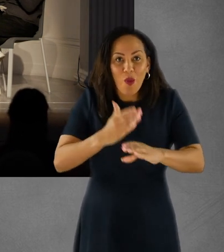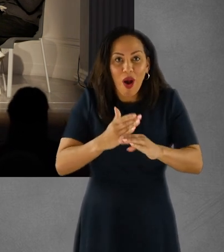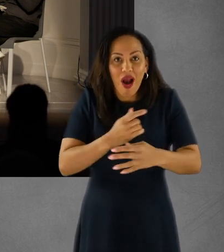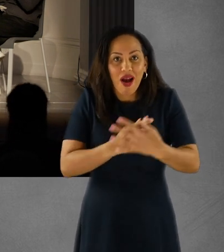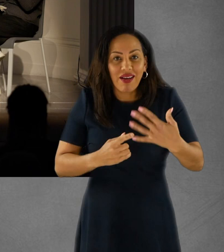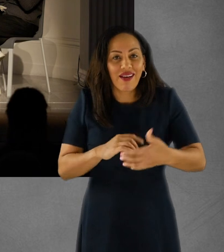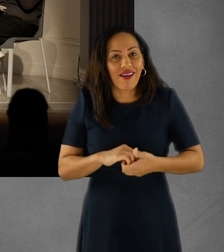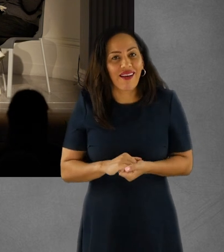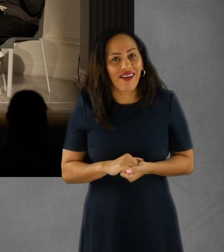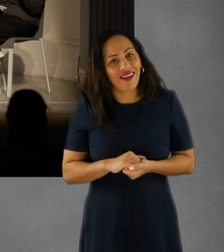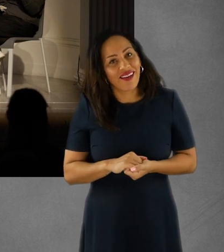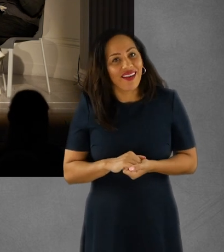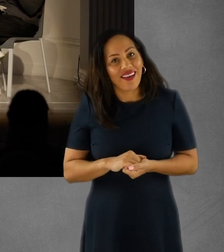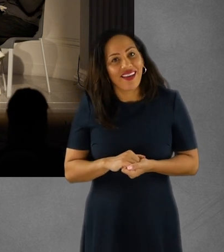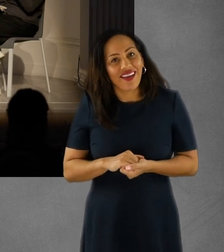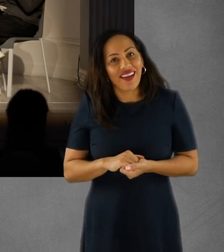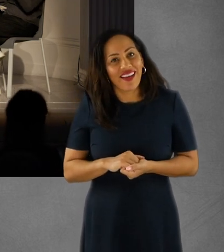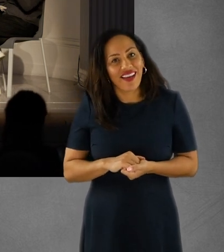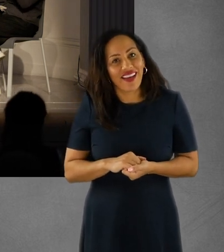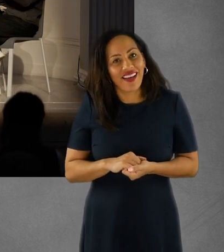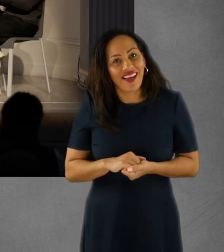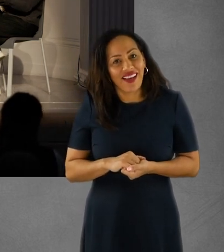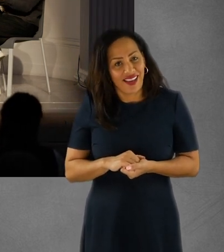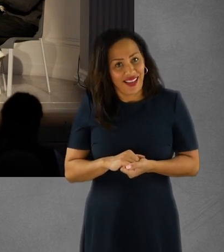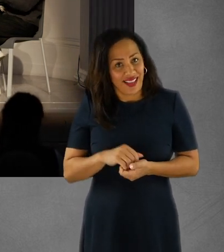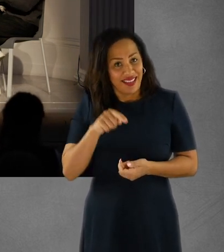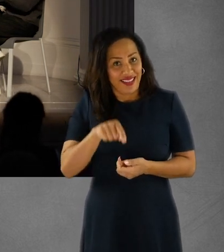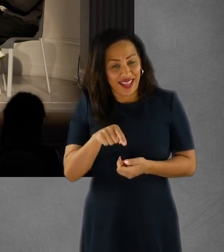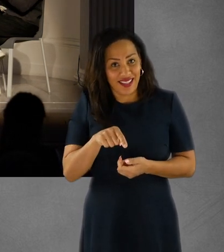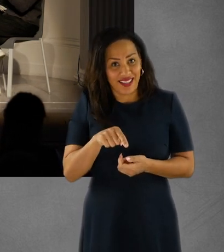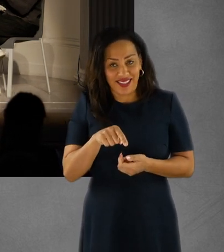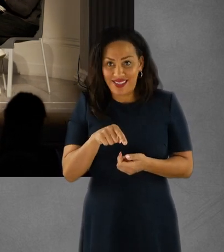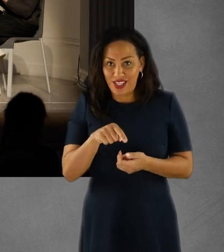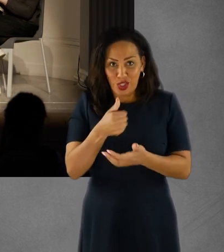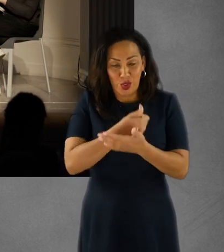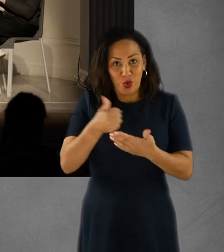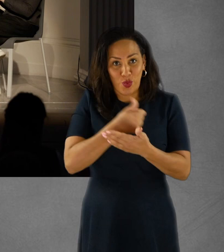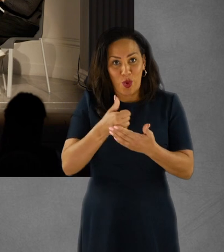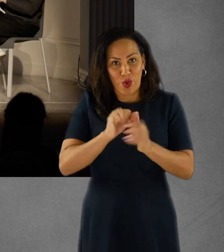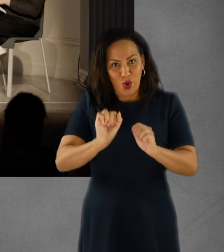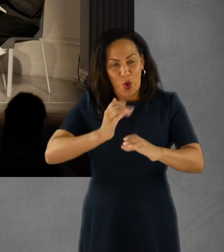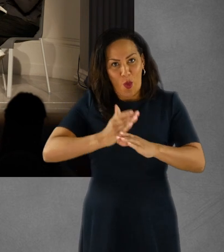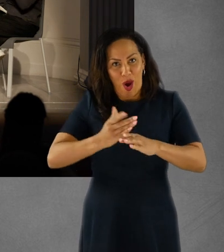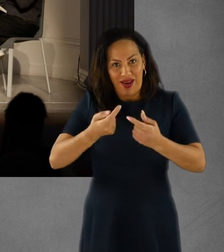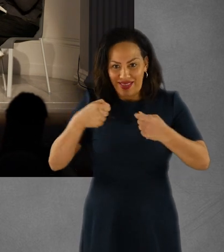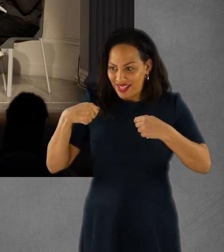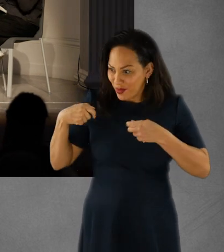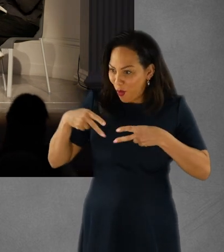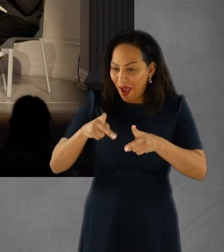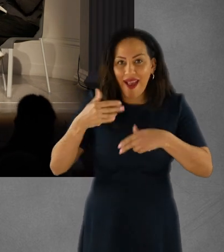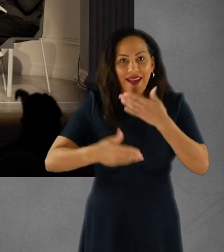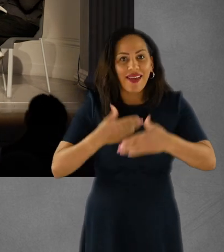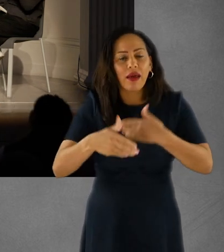that feels like an expansion on the way that the two of you work together normally, or if it's very,